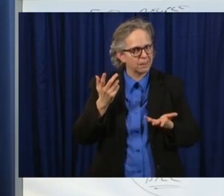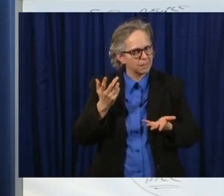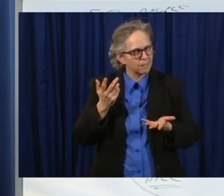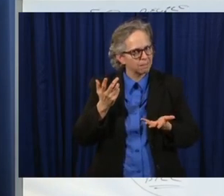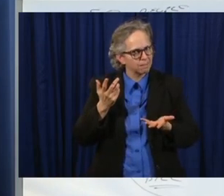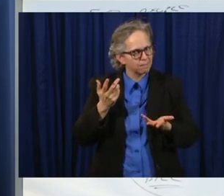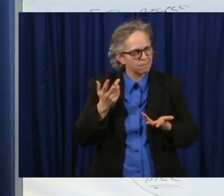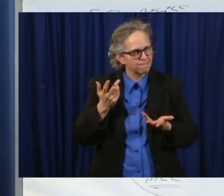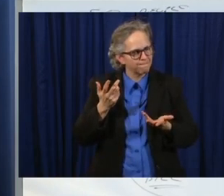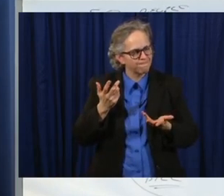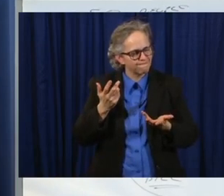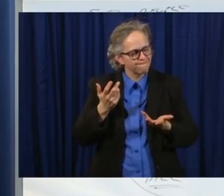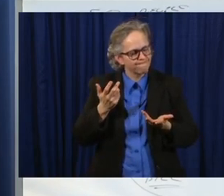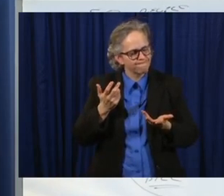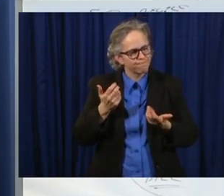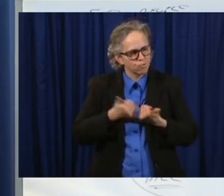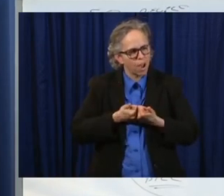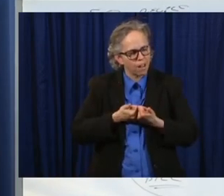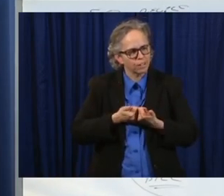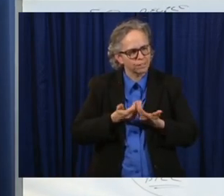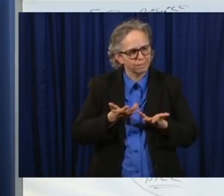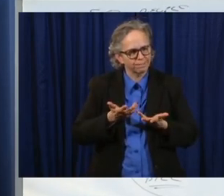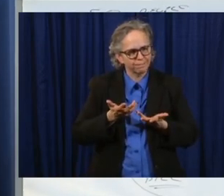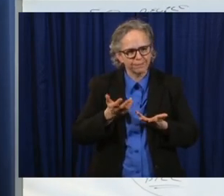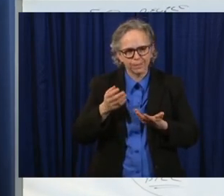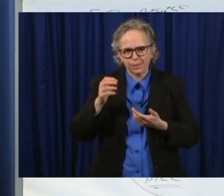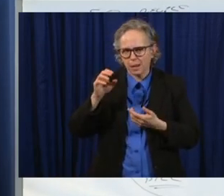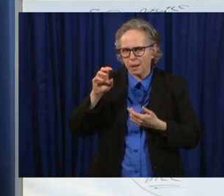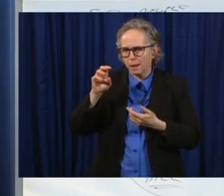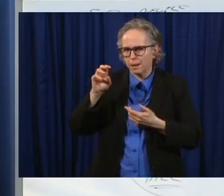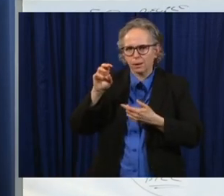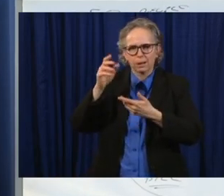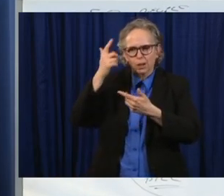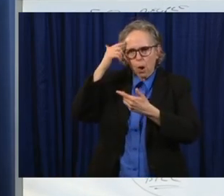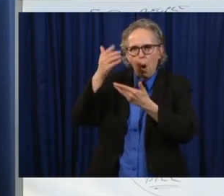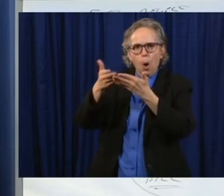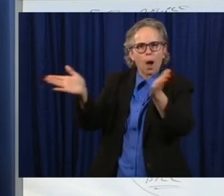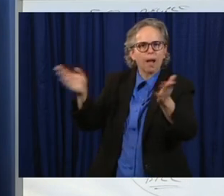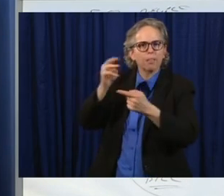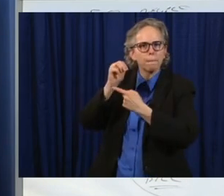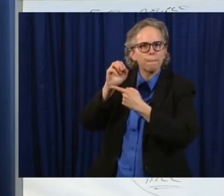like most things in this country, the marketplace is going to take care of that.